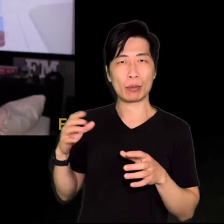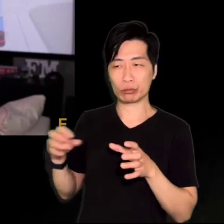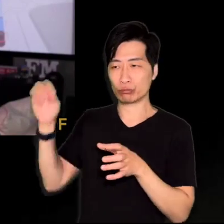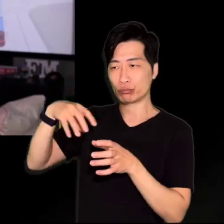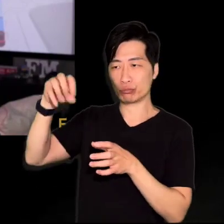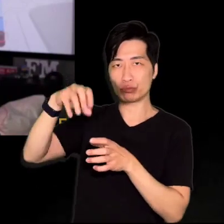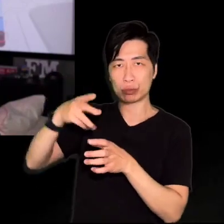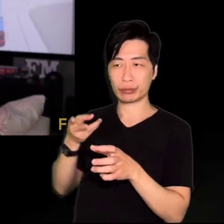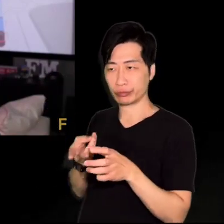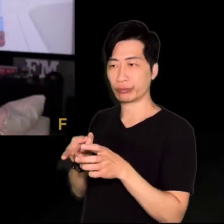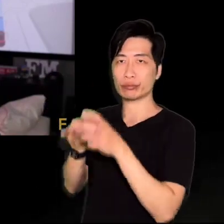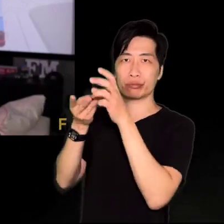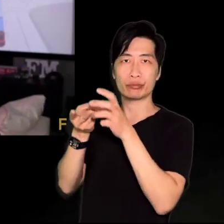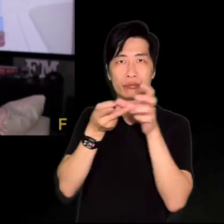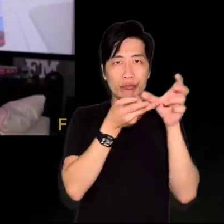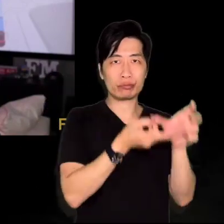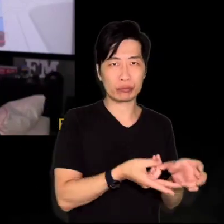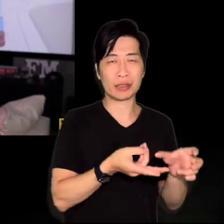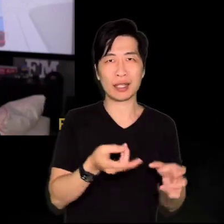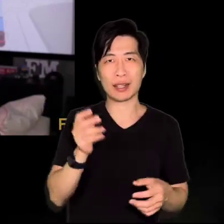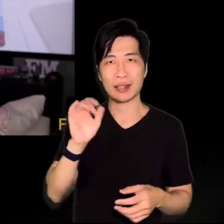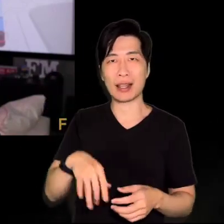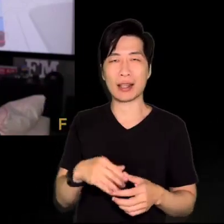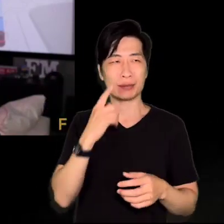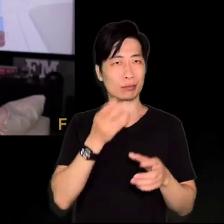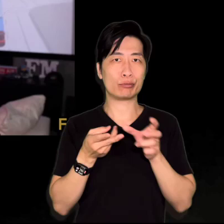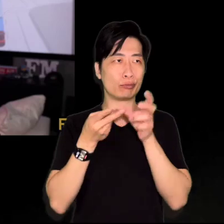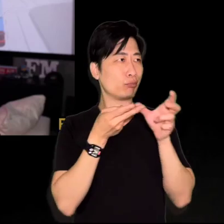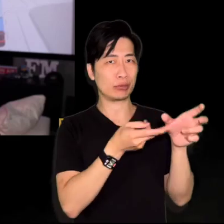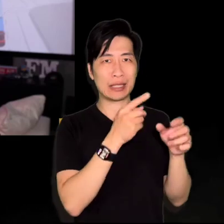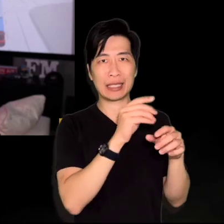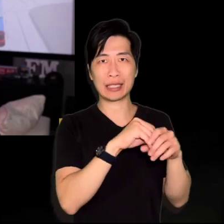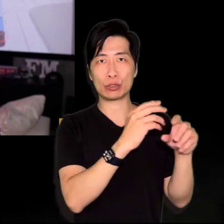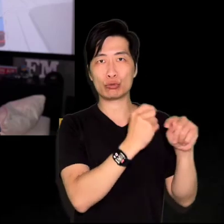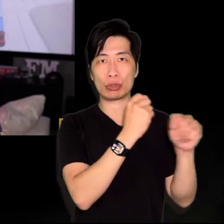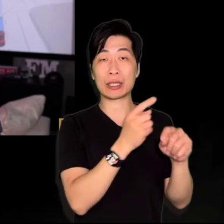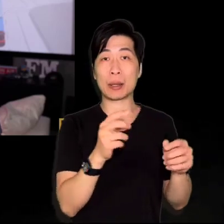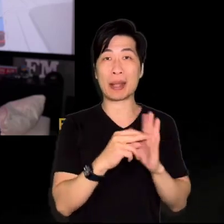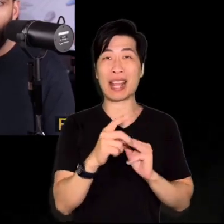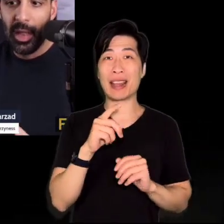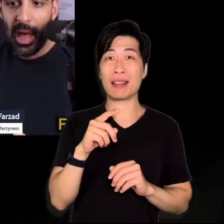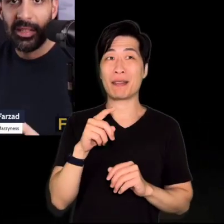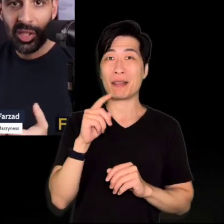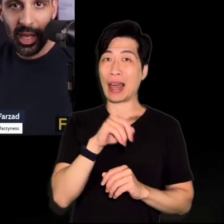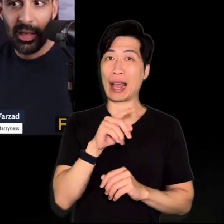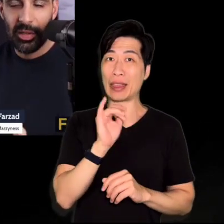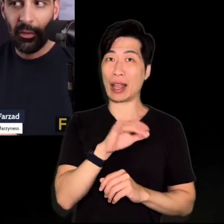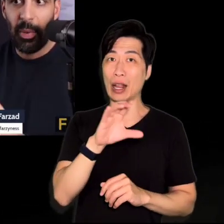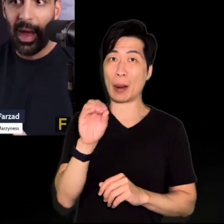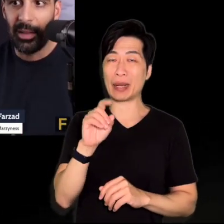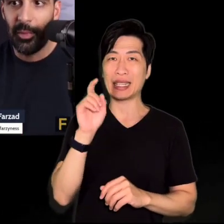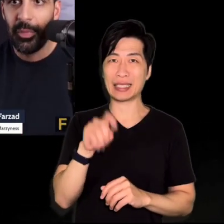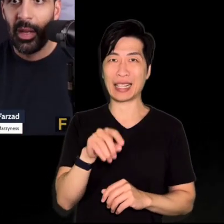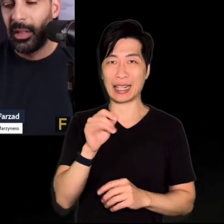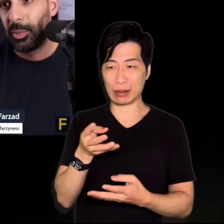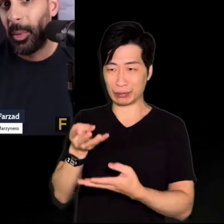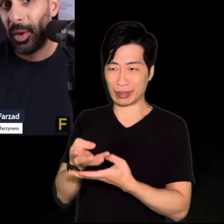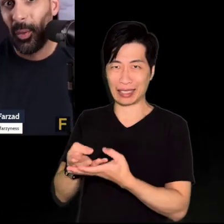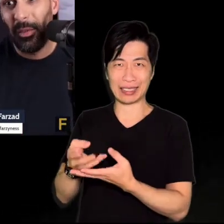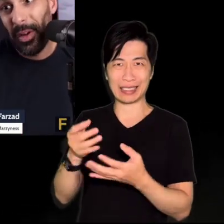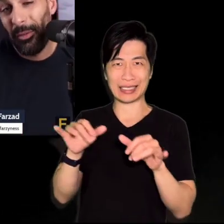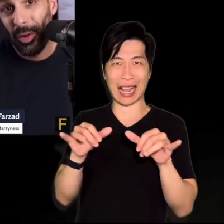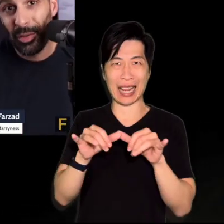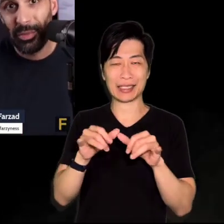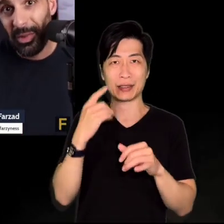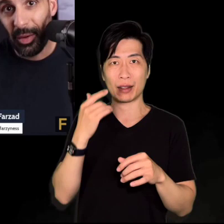wooden things that people put stuff, people put things on top of and they put in a truck. They need that size of pallet that's probably